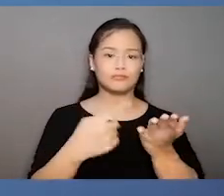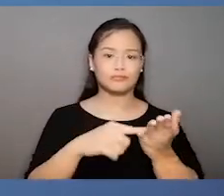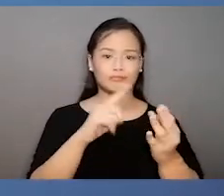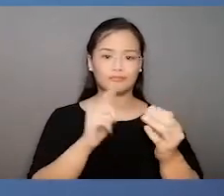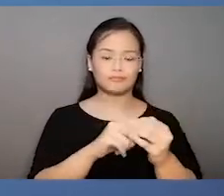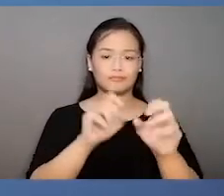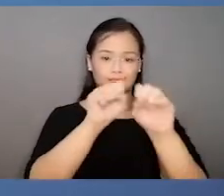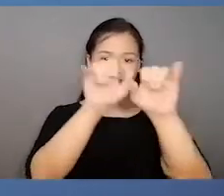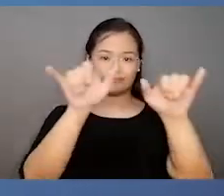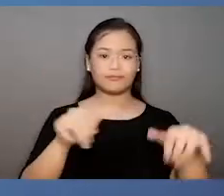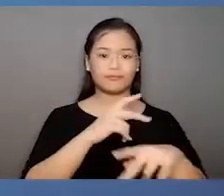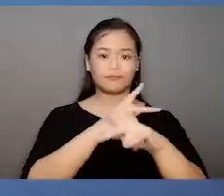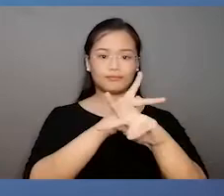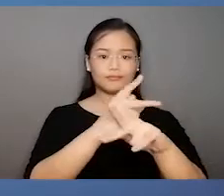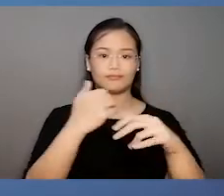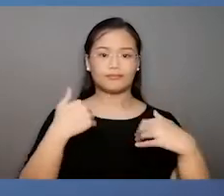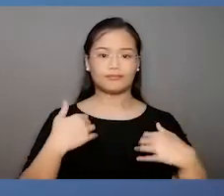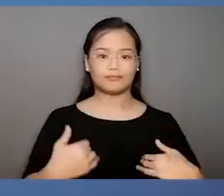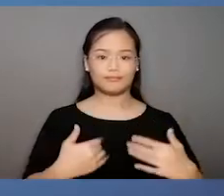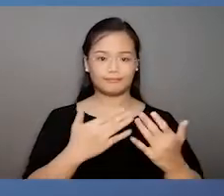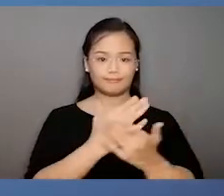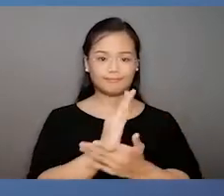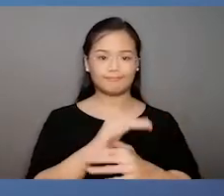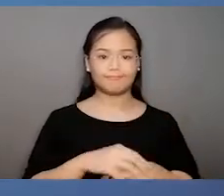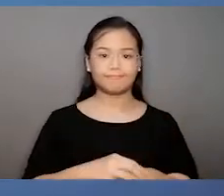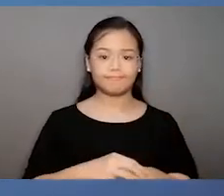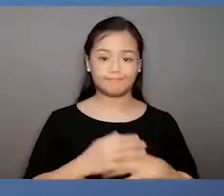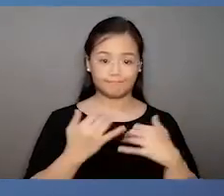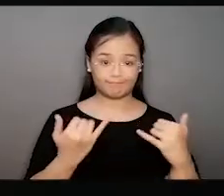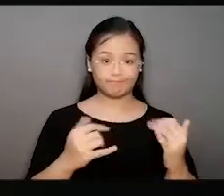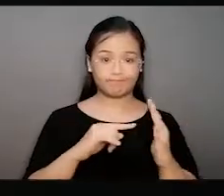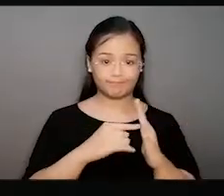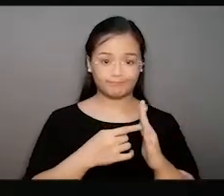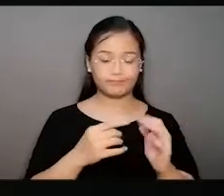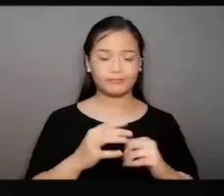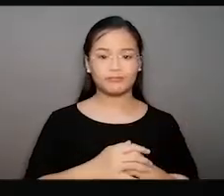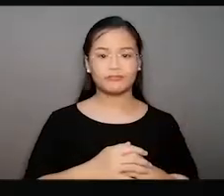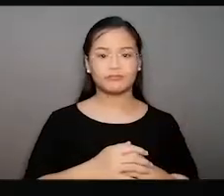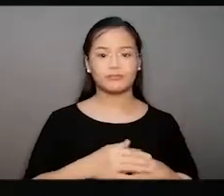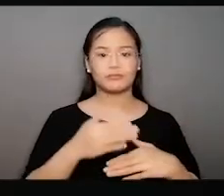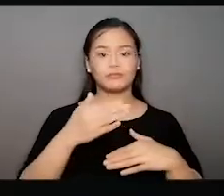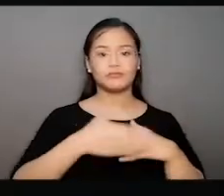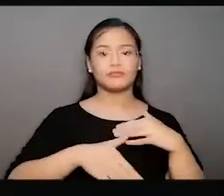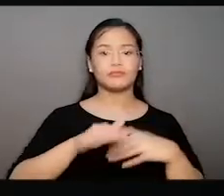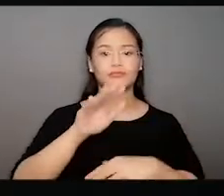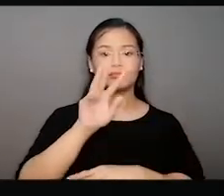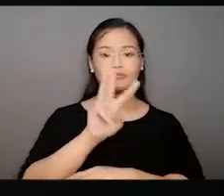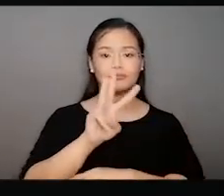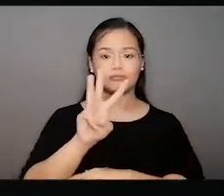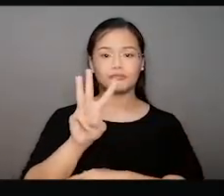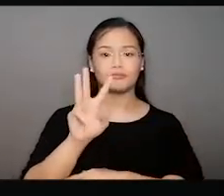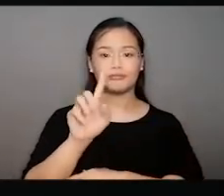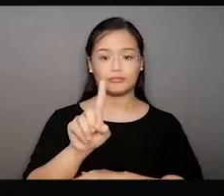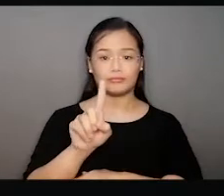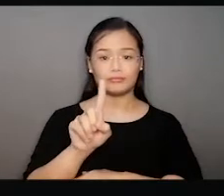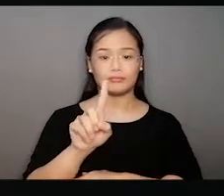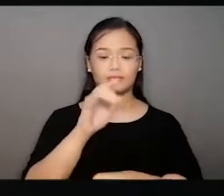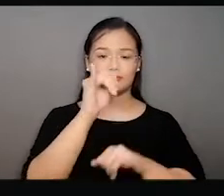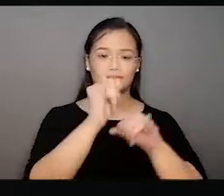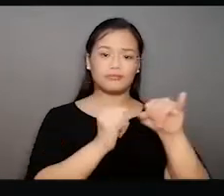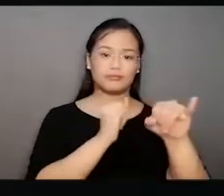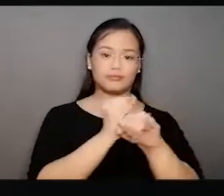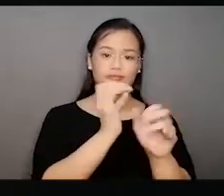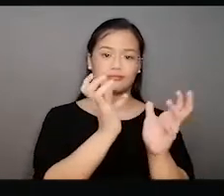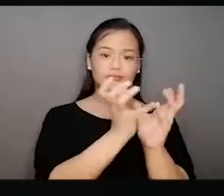human rights. Let me begin. After World War I, the international community